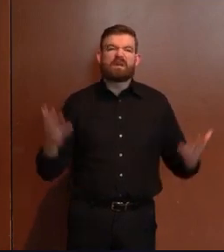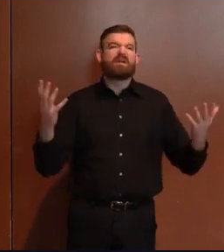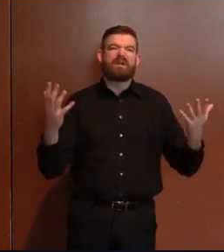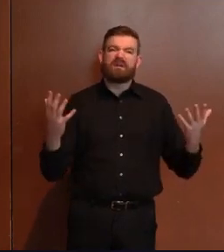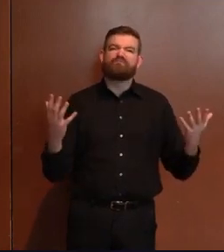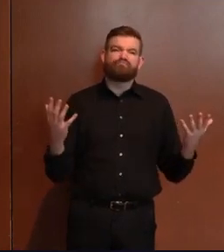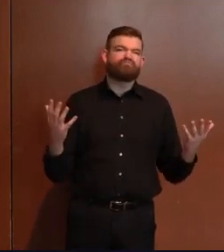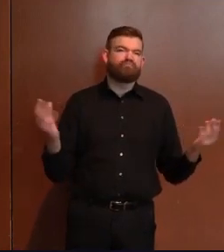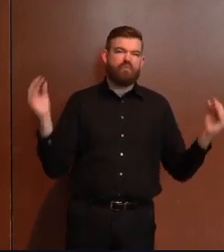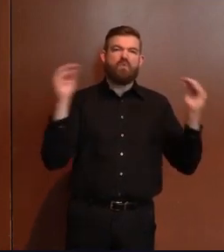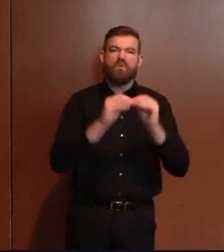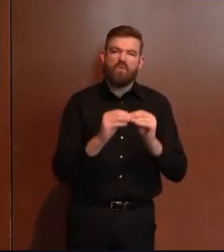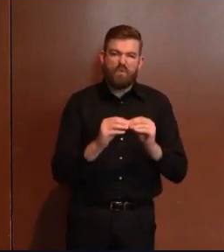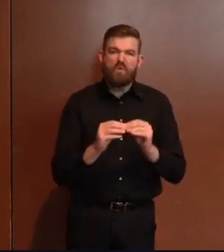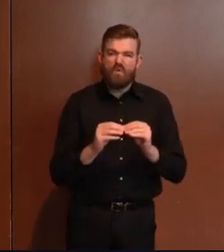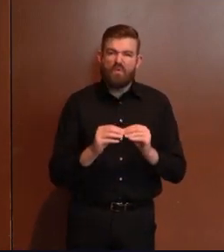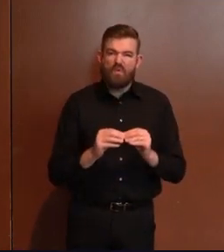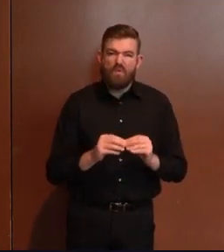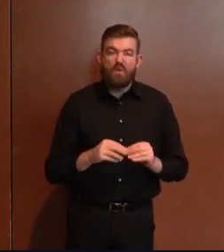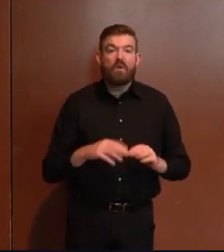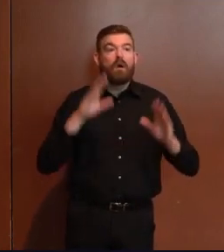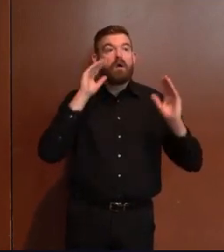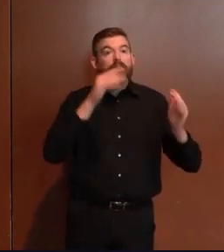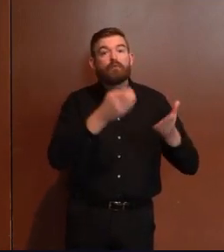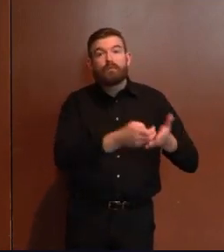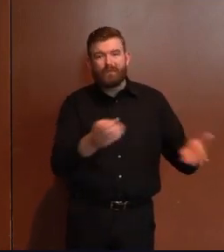able to get it in our warehouses and out to those who need it